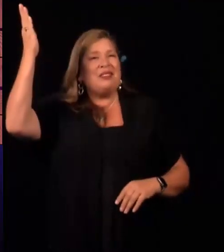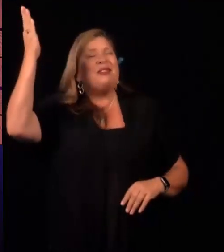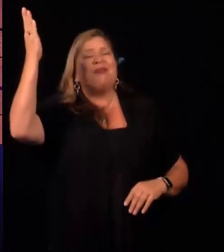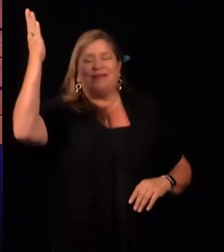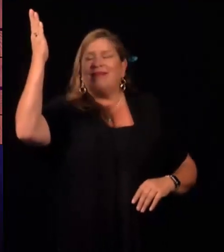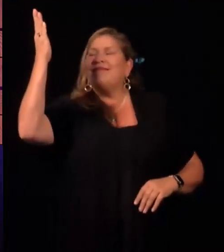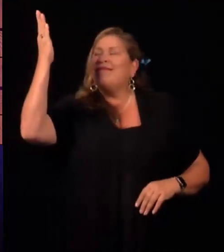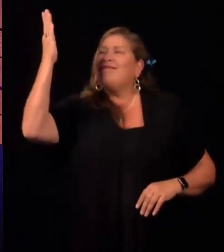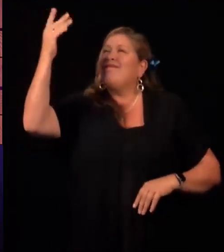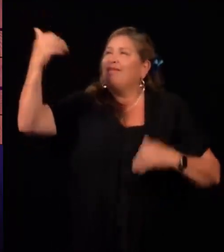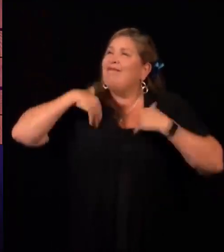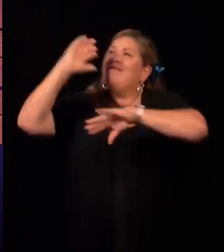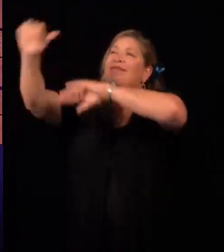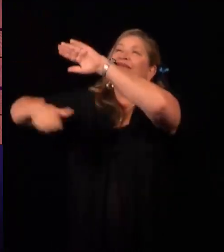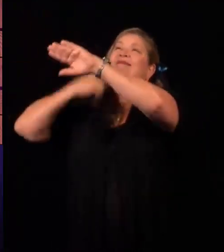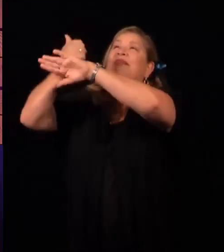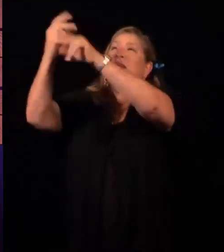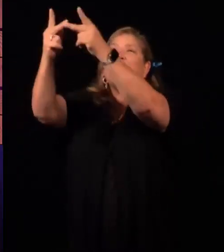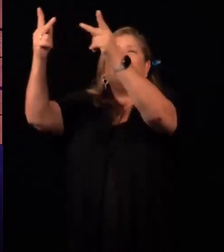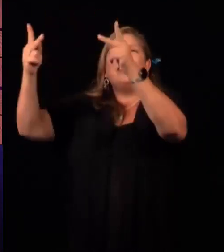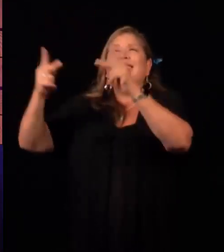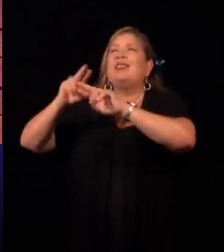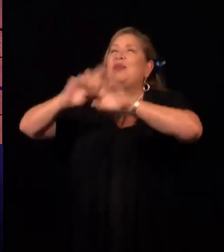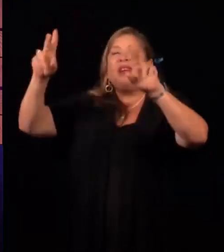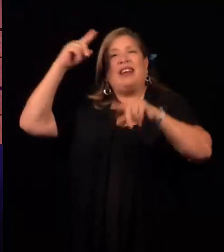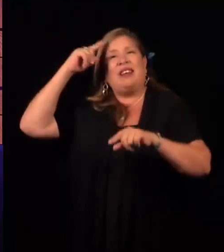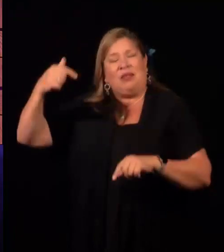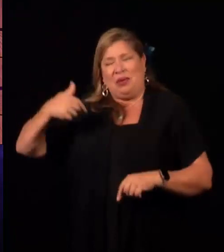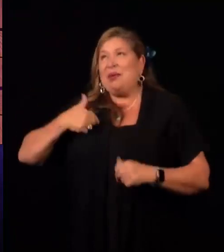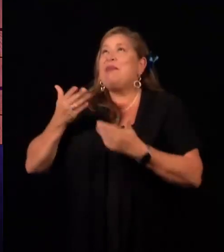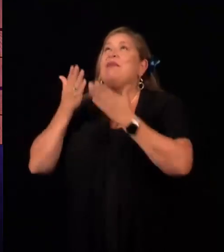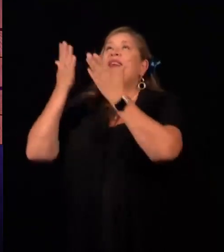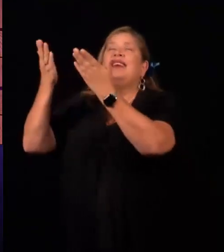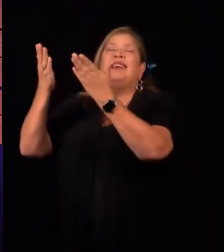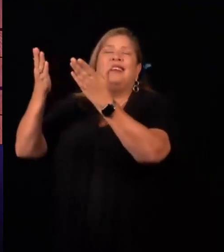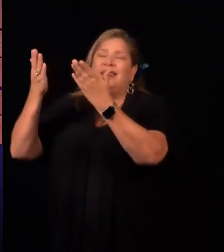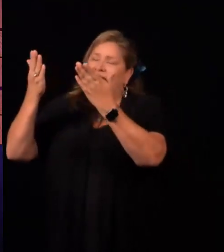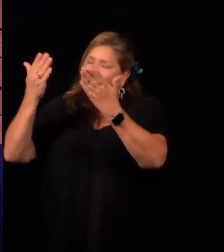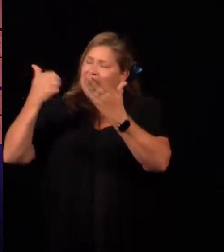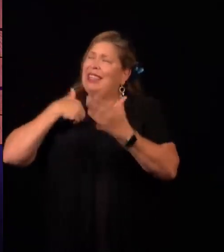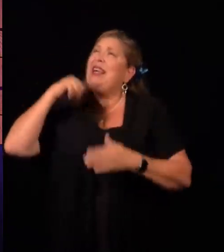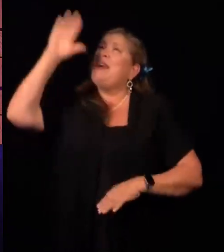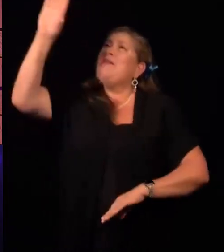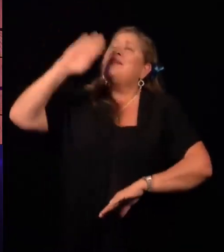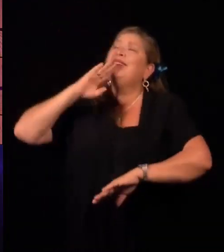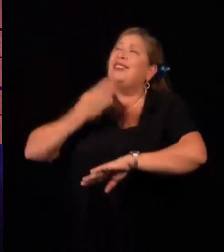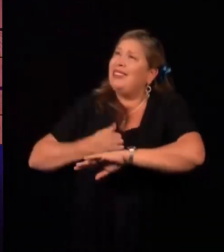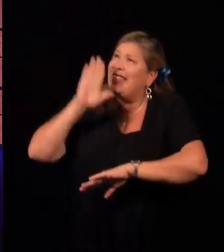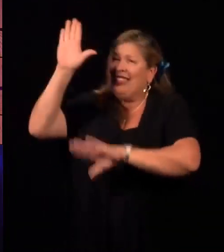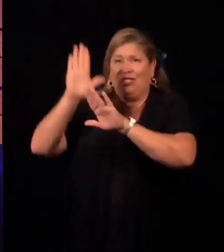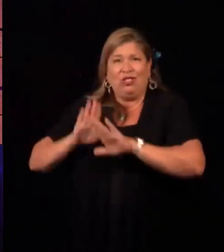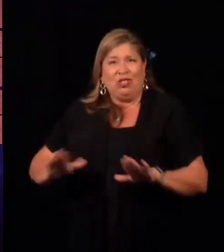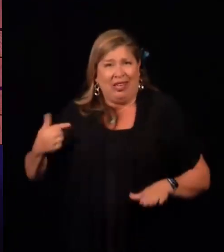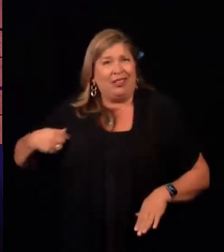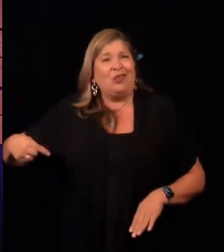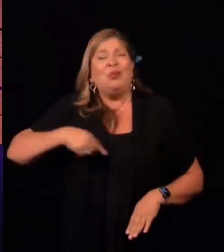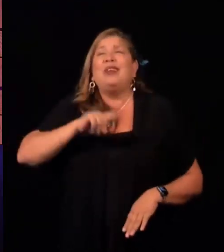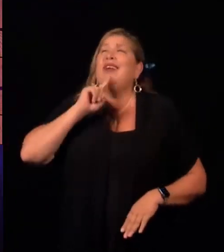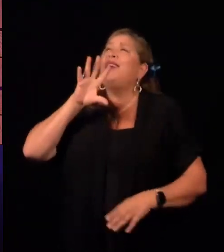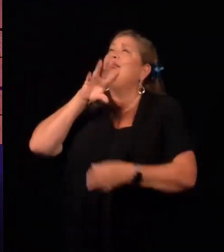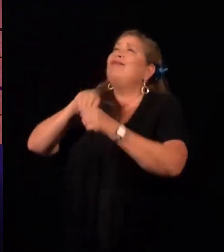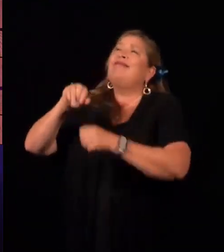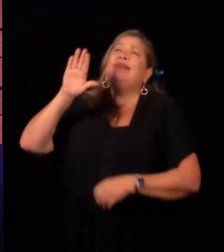Father's house, there's a place for me. I'm a